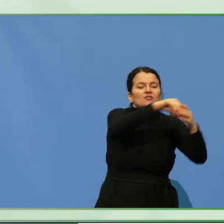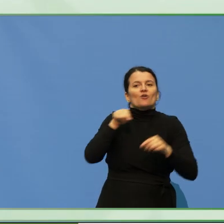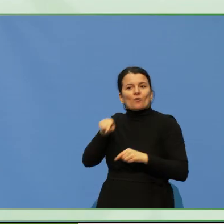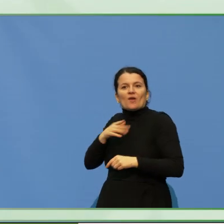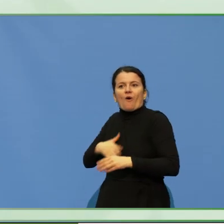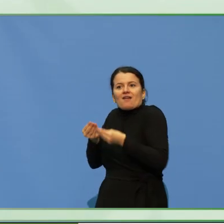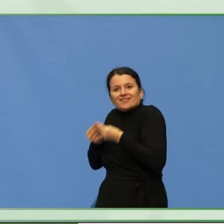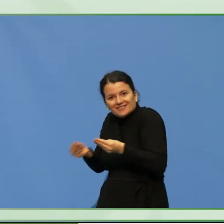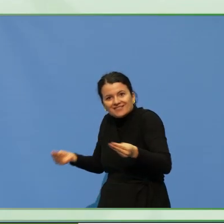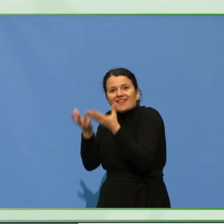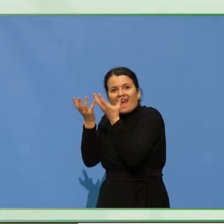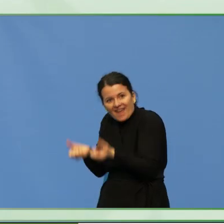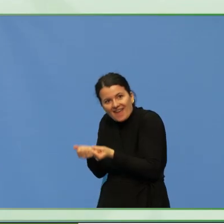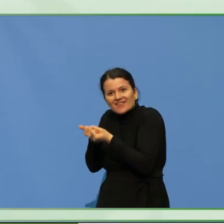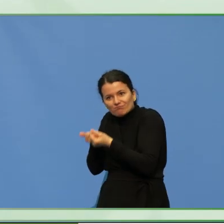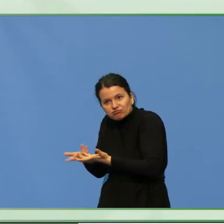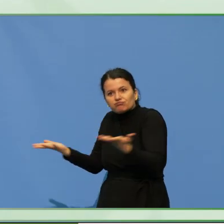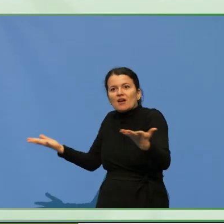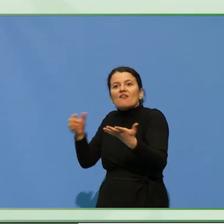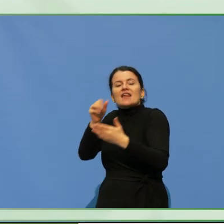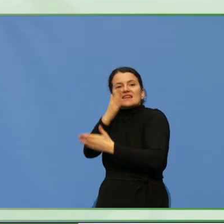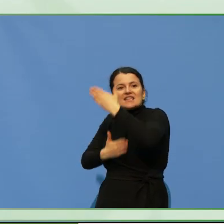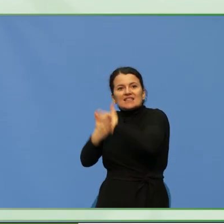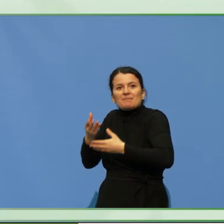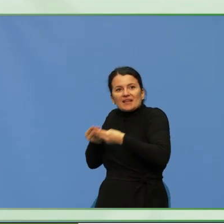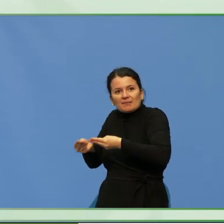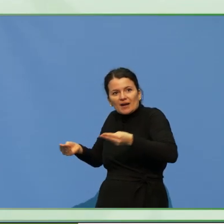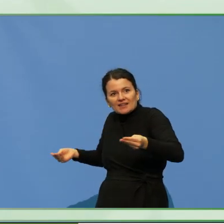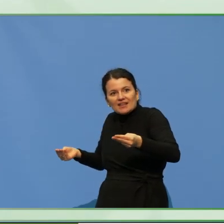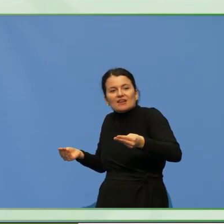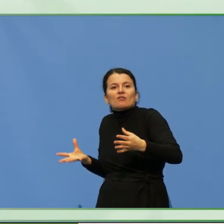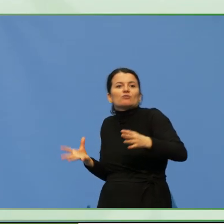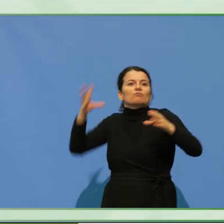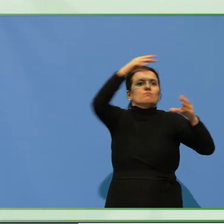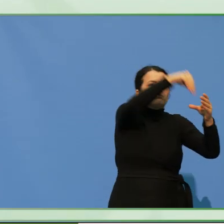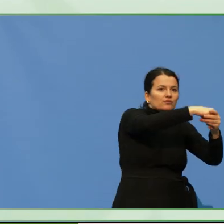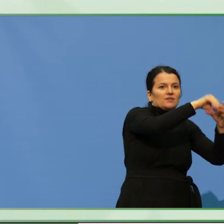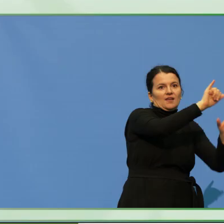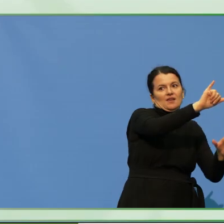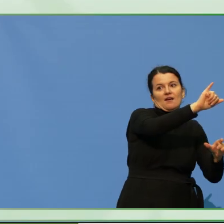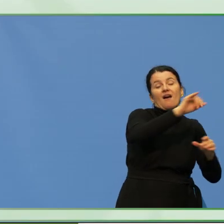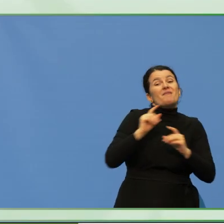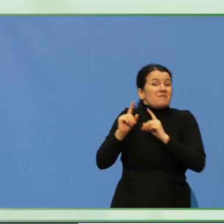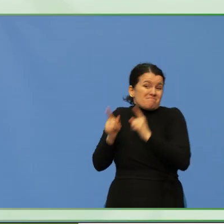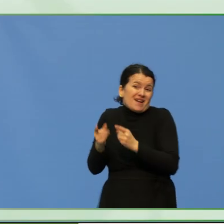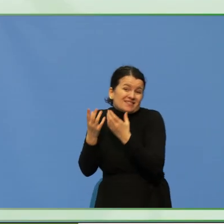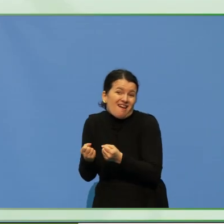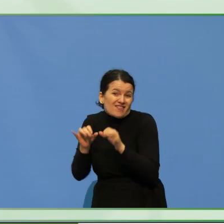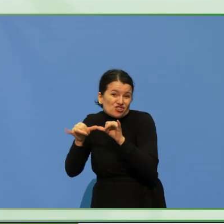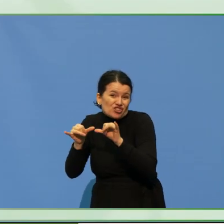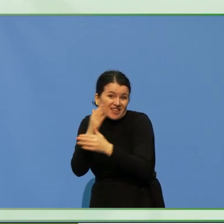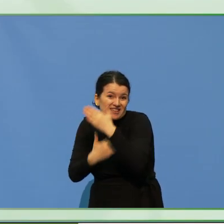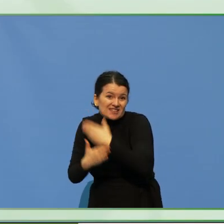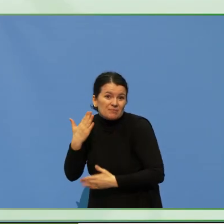more accurate, whilst also ensuring there's a pipeline of disabled leadership, disabled engineers, and disabled talent to not always be fixing, but to